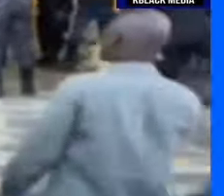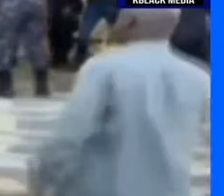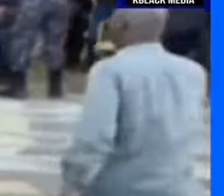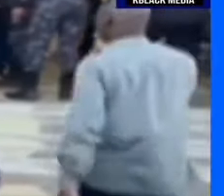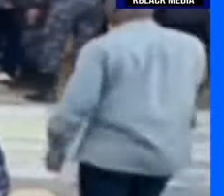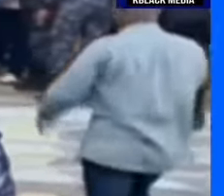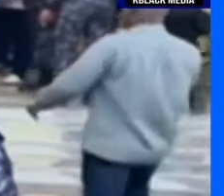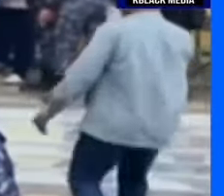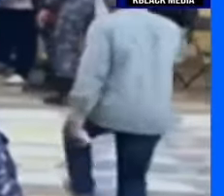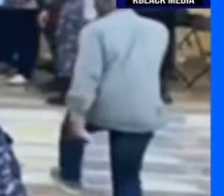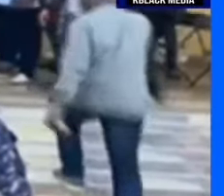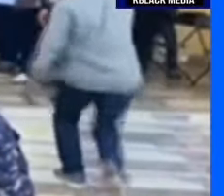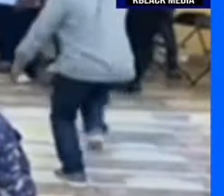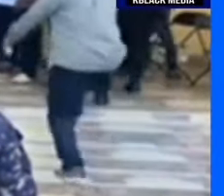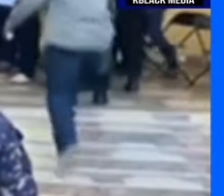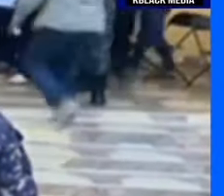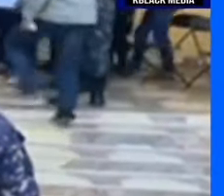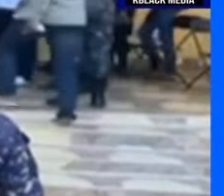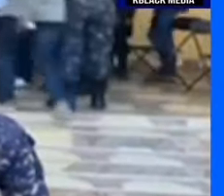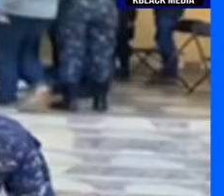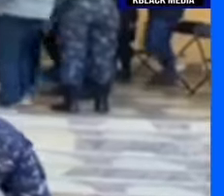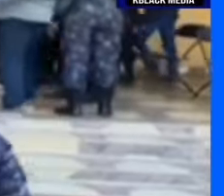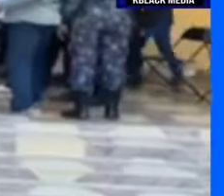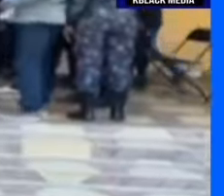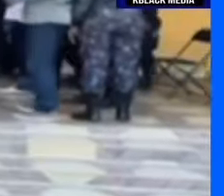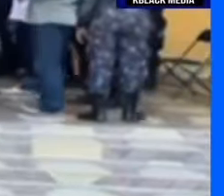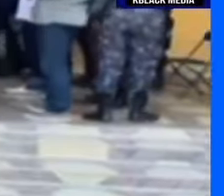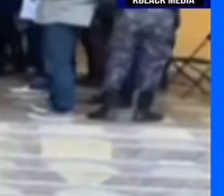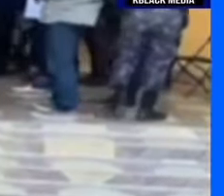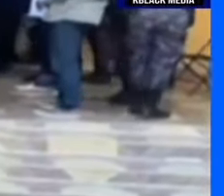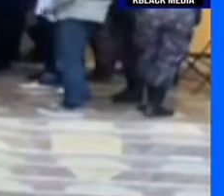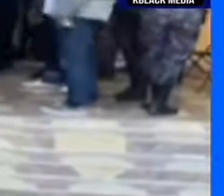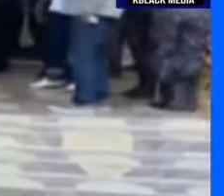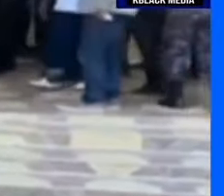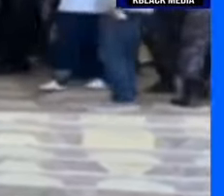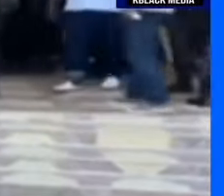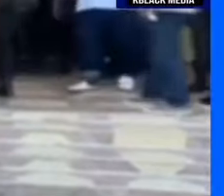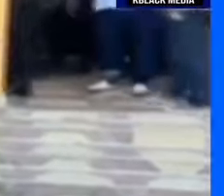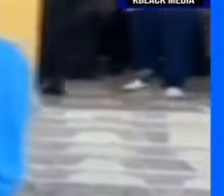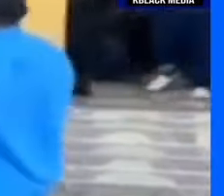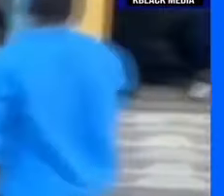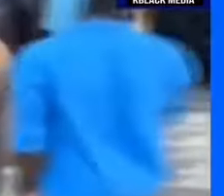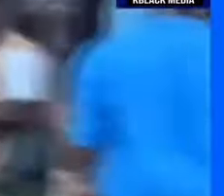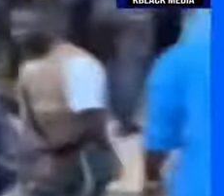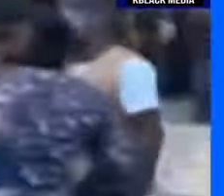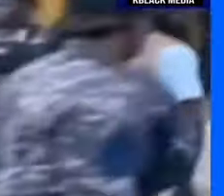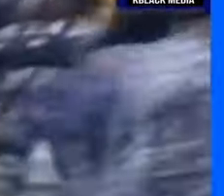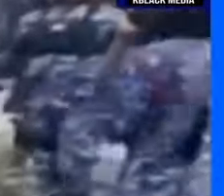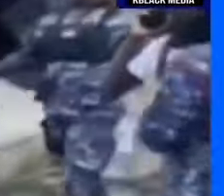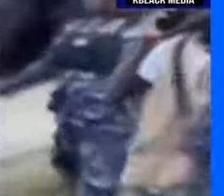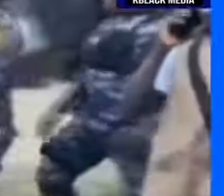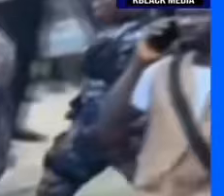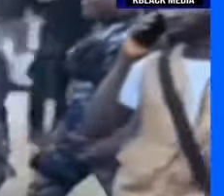can security wise. Yes, because when you say how them air shit, and now man taking decisions. Okay, mummy, I'm going to police station. I'm going to